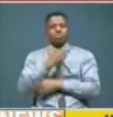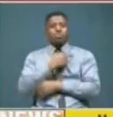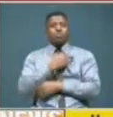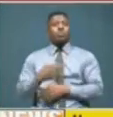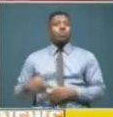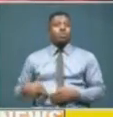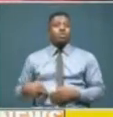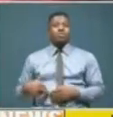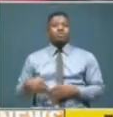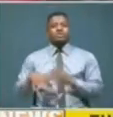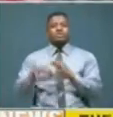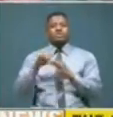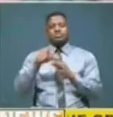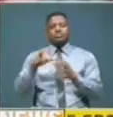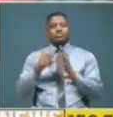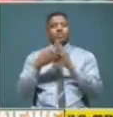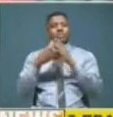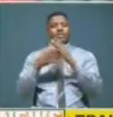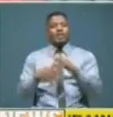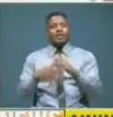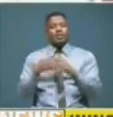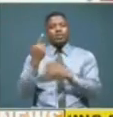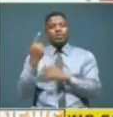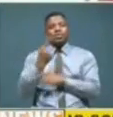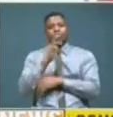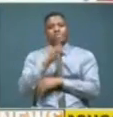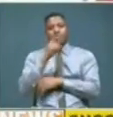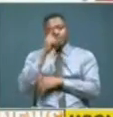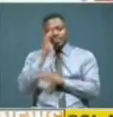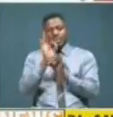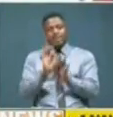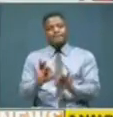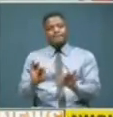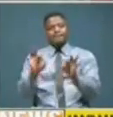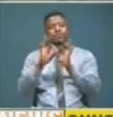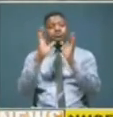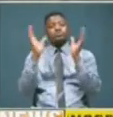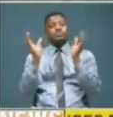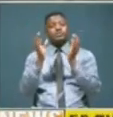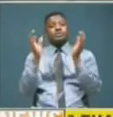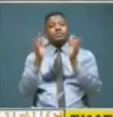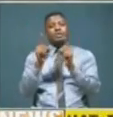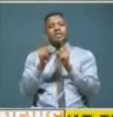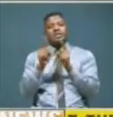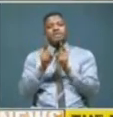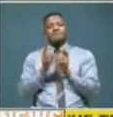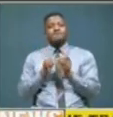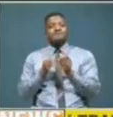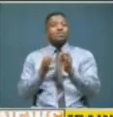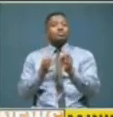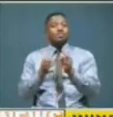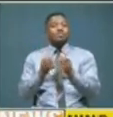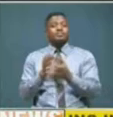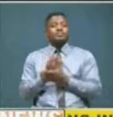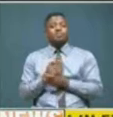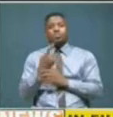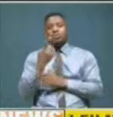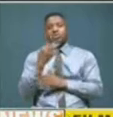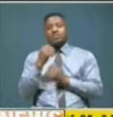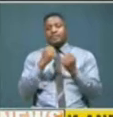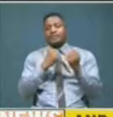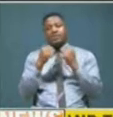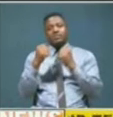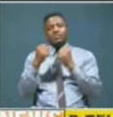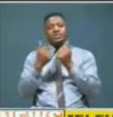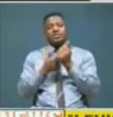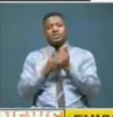and spiritual leaders and only used for important ceremonies such as funerals. One powerful Akan state that was